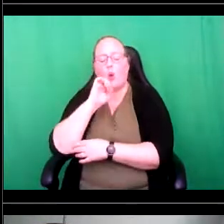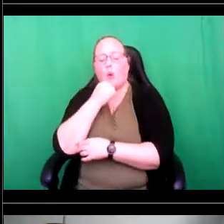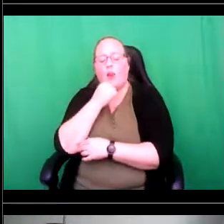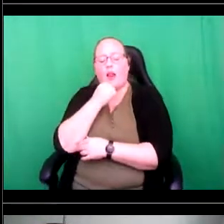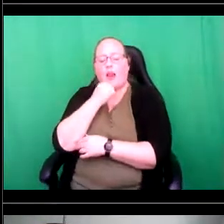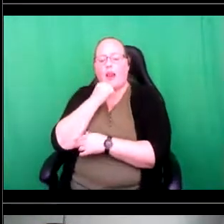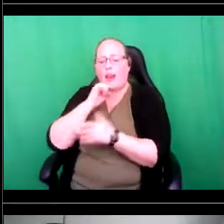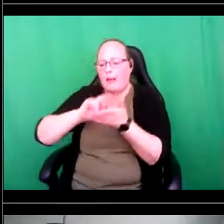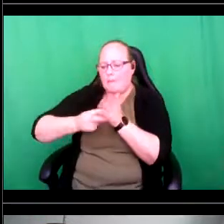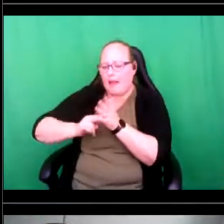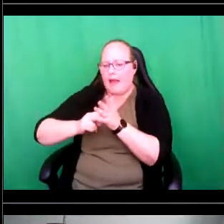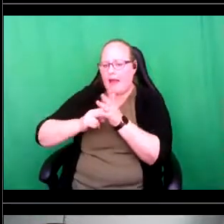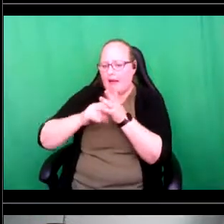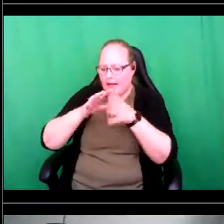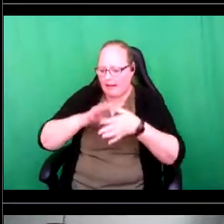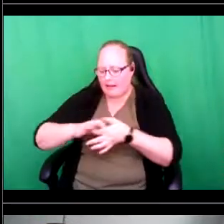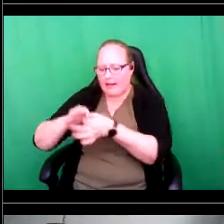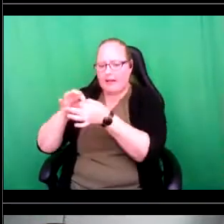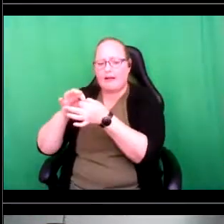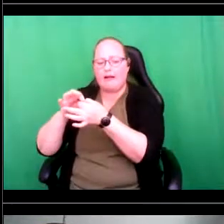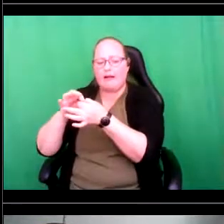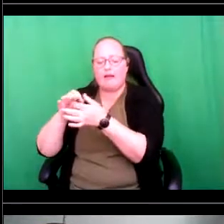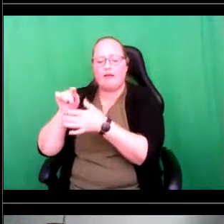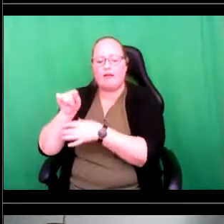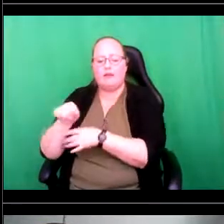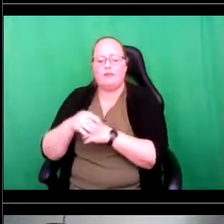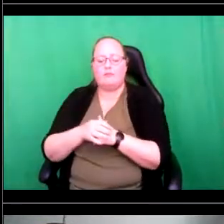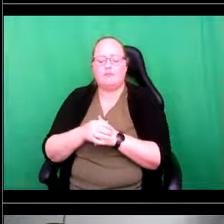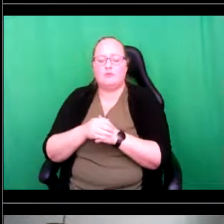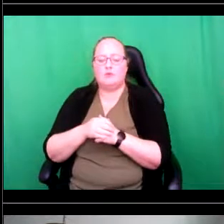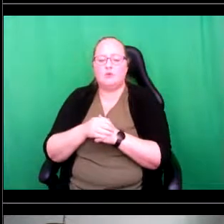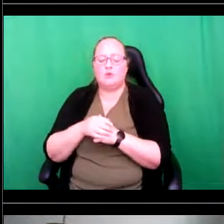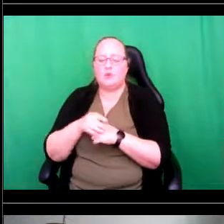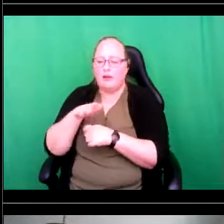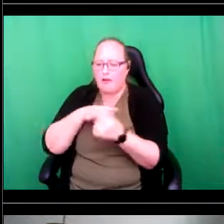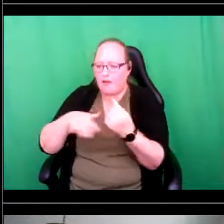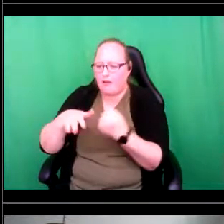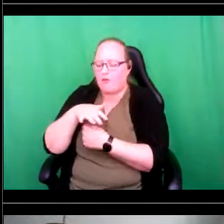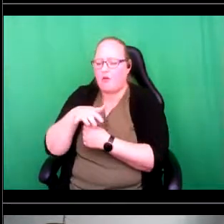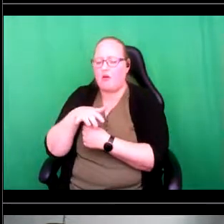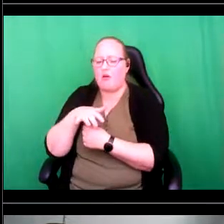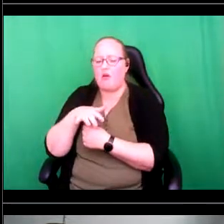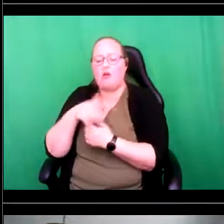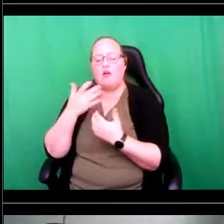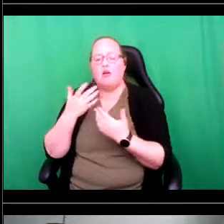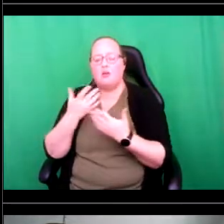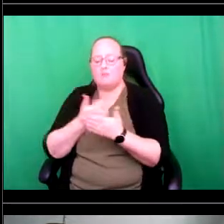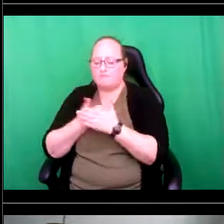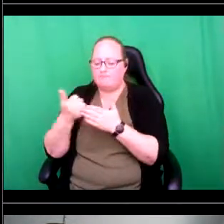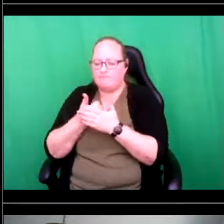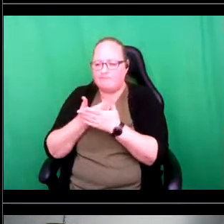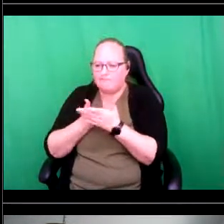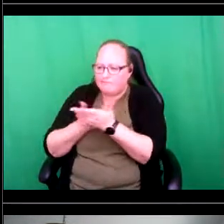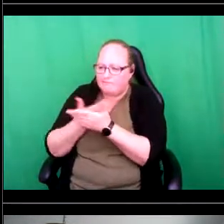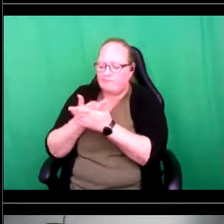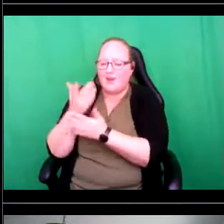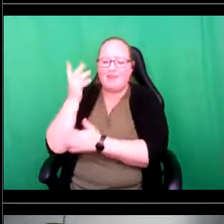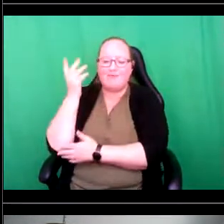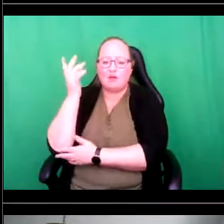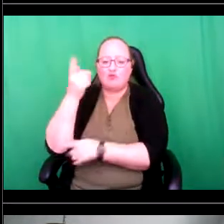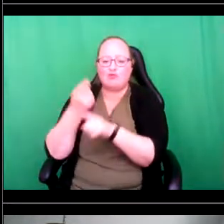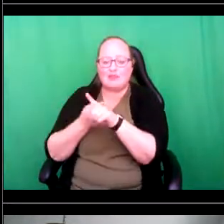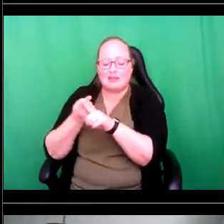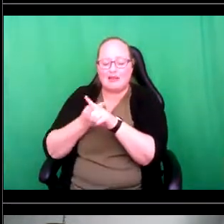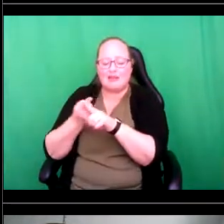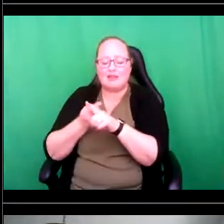site and connect to the existing paths in the area, and been in regular discussions with Forestry England and the Thames Chase